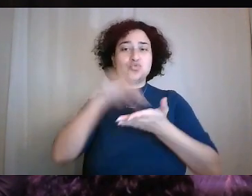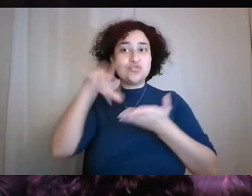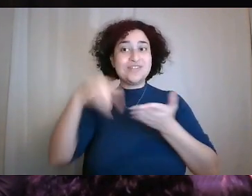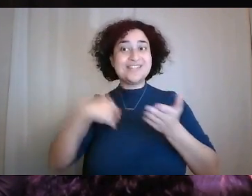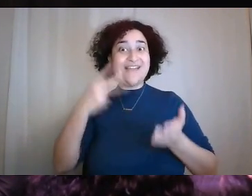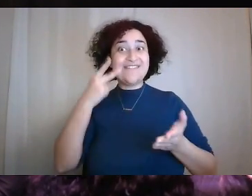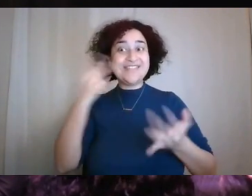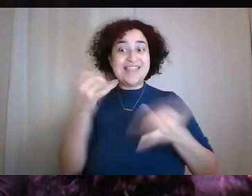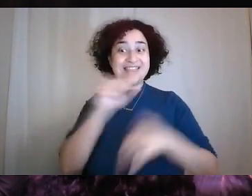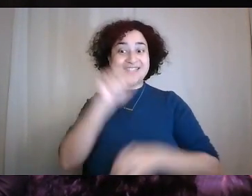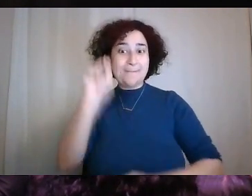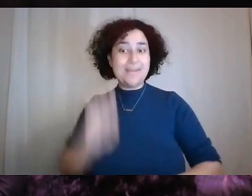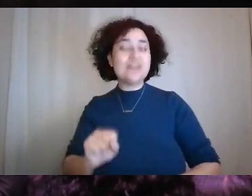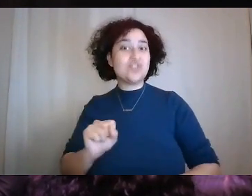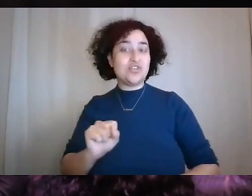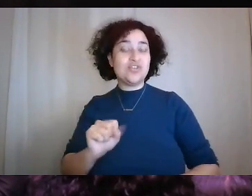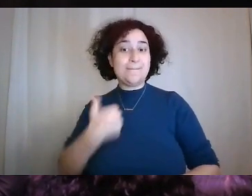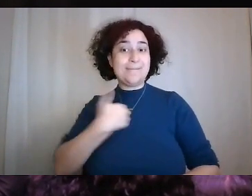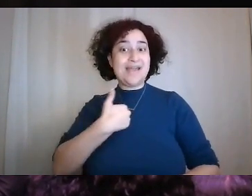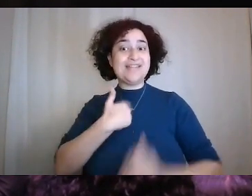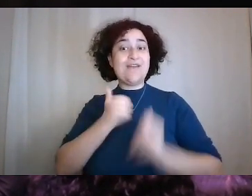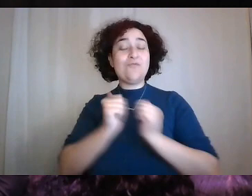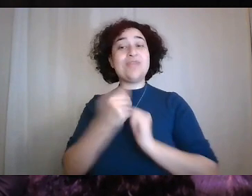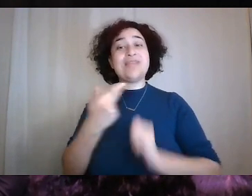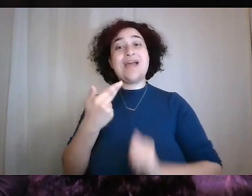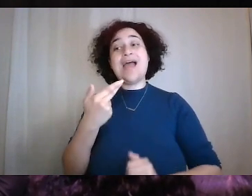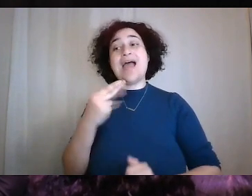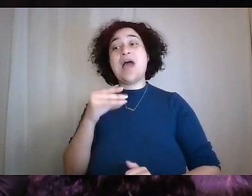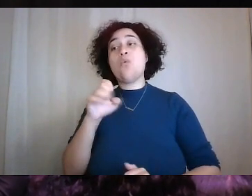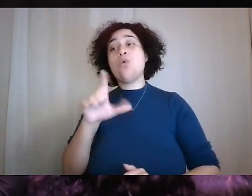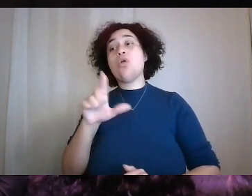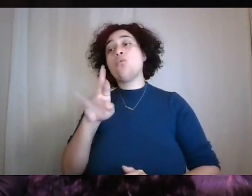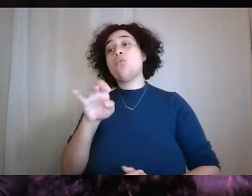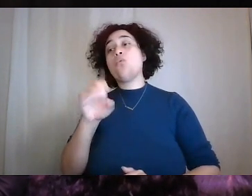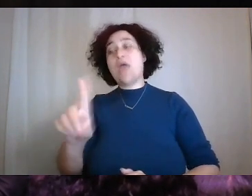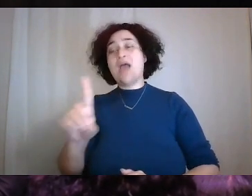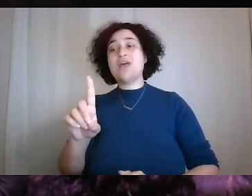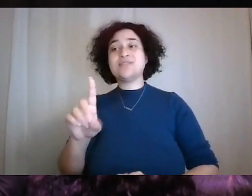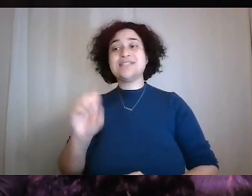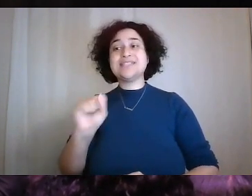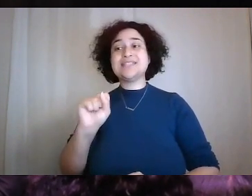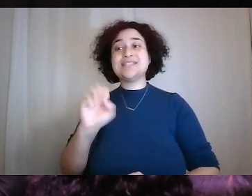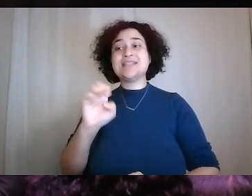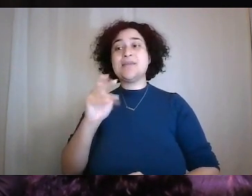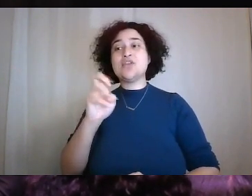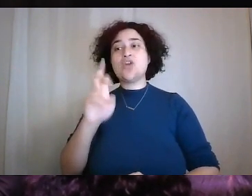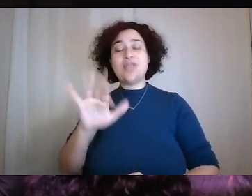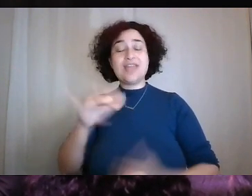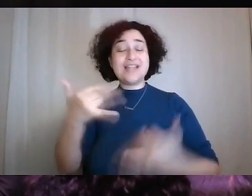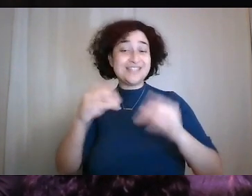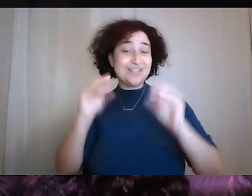with the HowlRound seminar that is continuing to be taught, which I'm so delighted is happening.